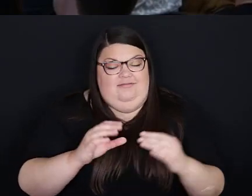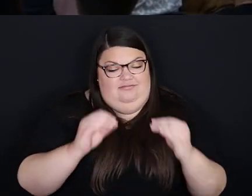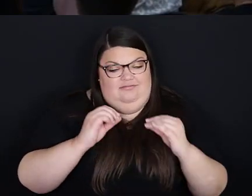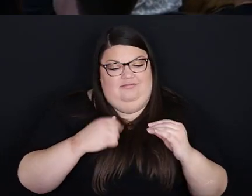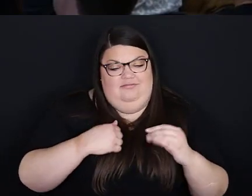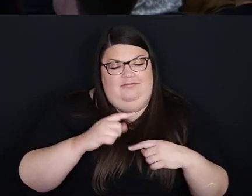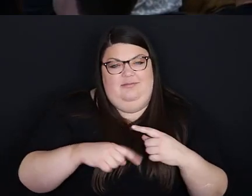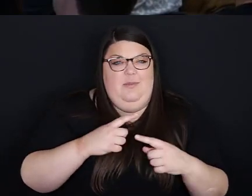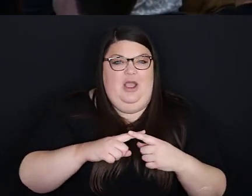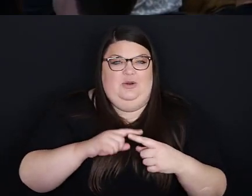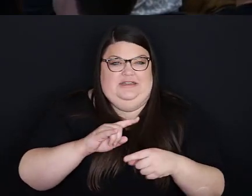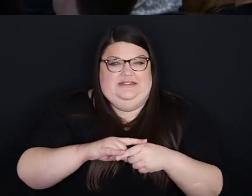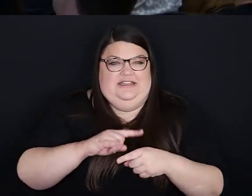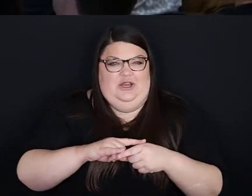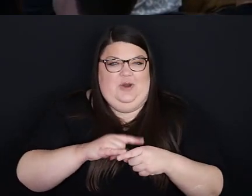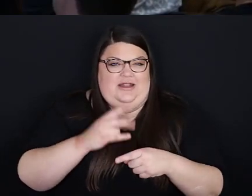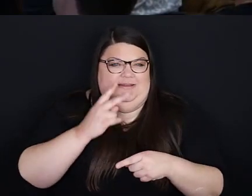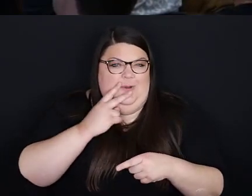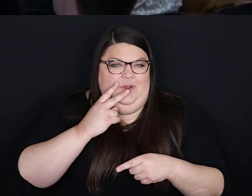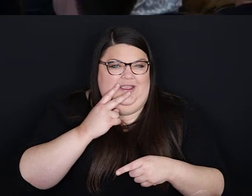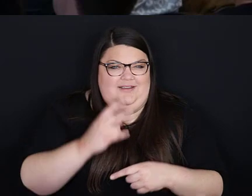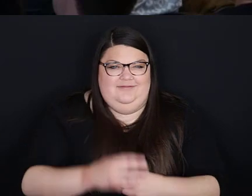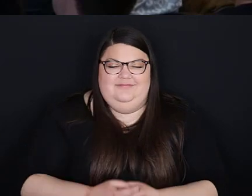me about cigarette smoking.